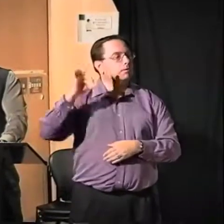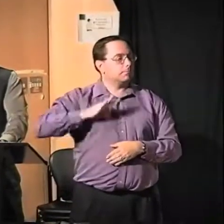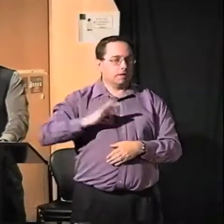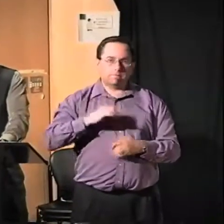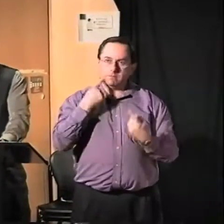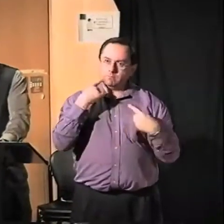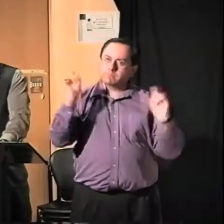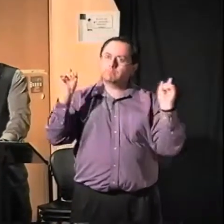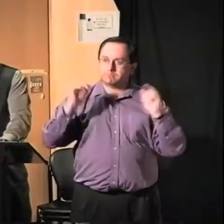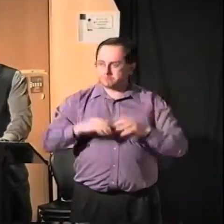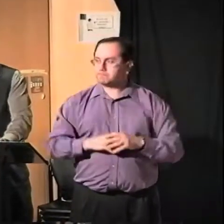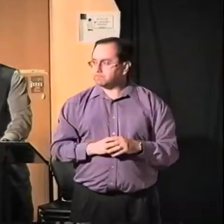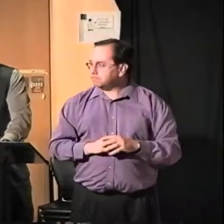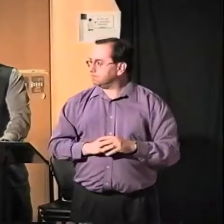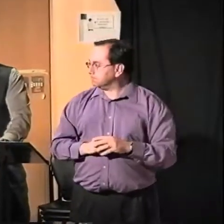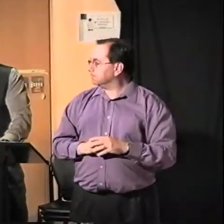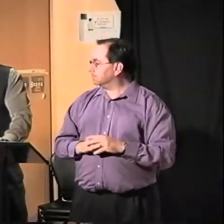planted.